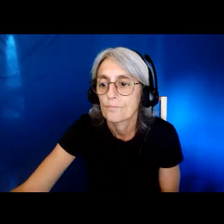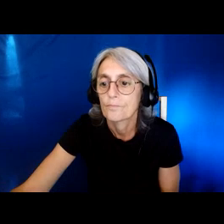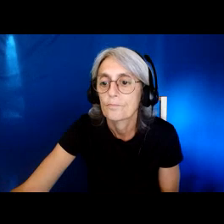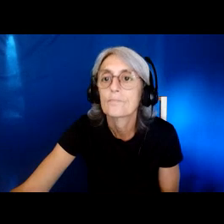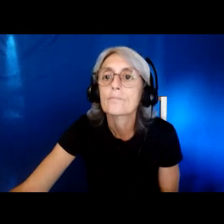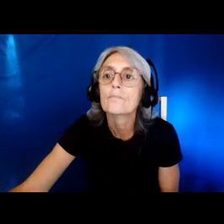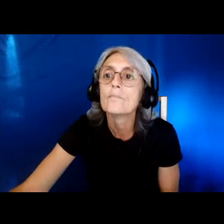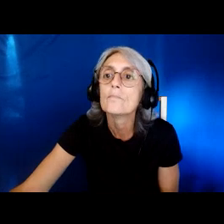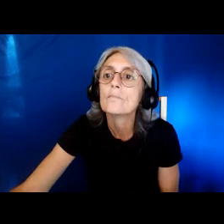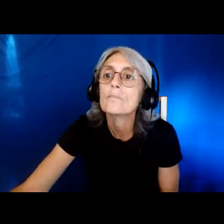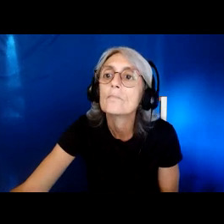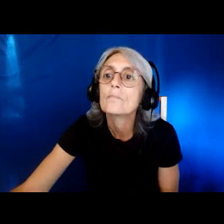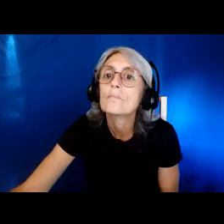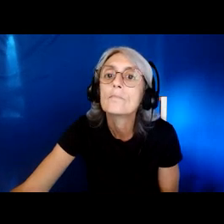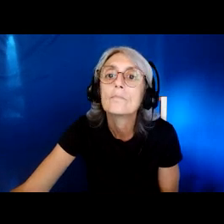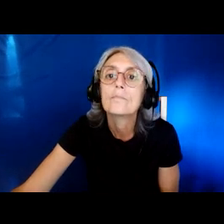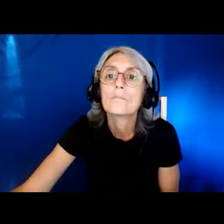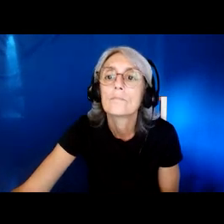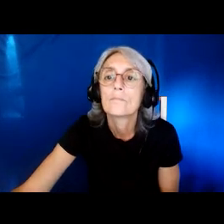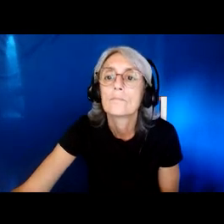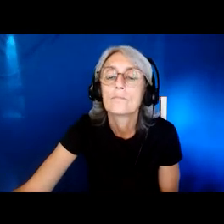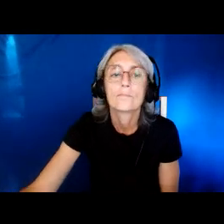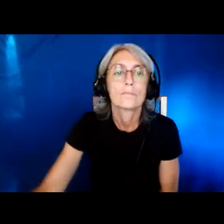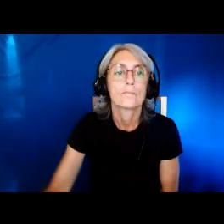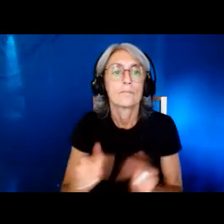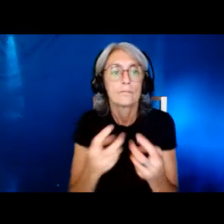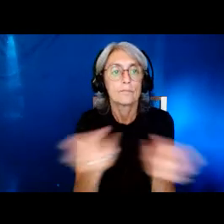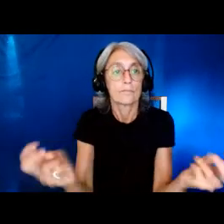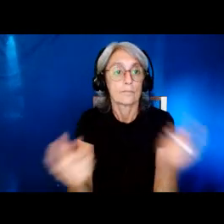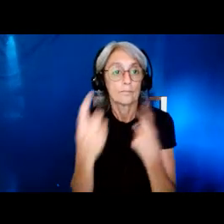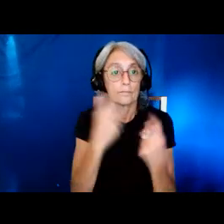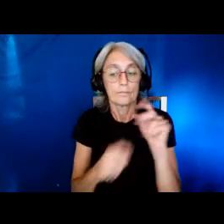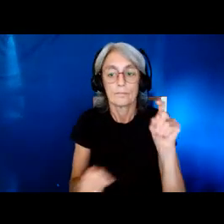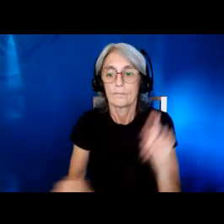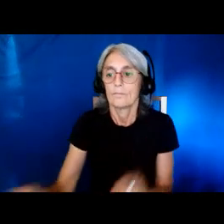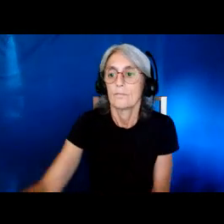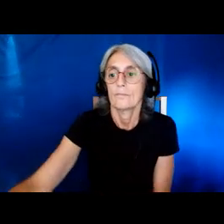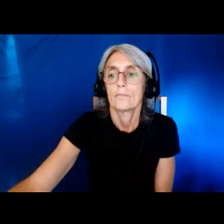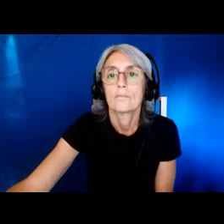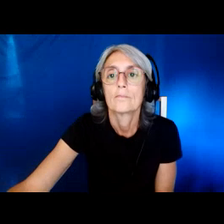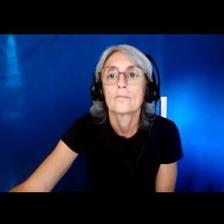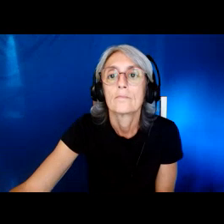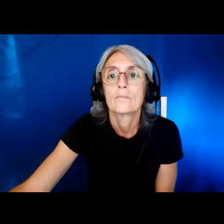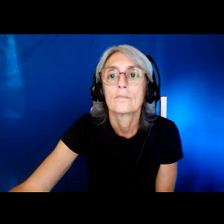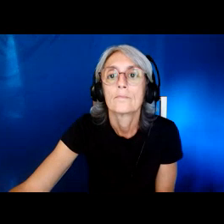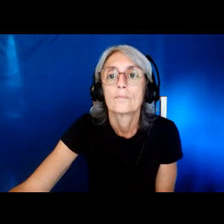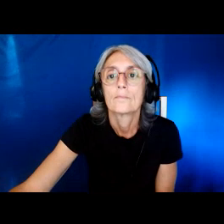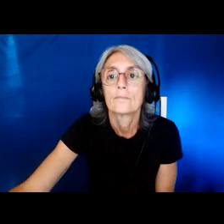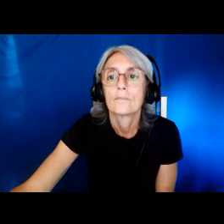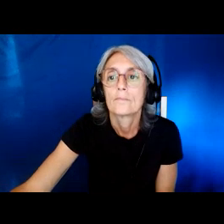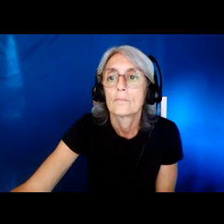So now we can turn to questions from the dais. Anyone like to make a comment? Vice Chair